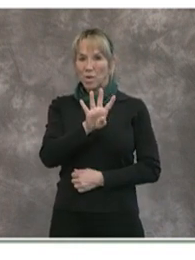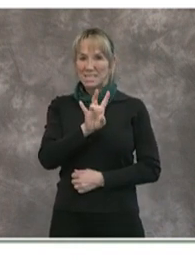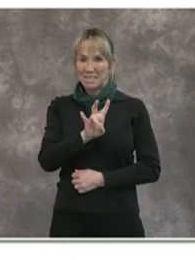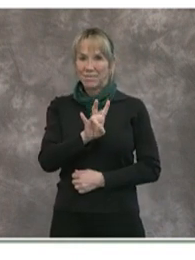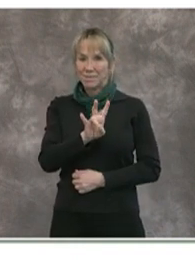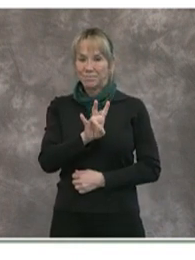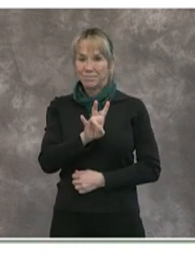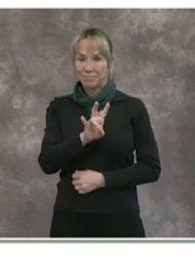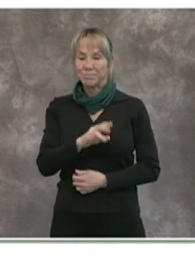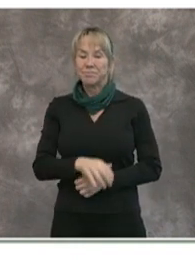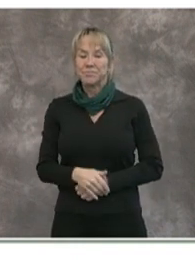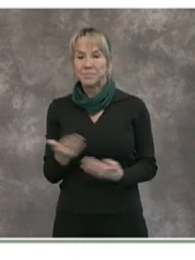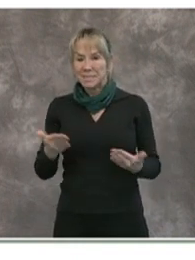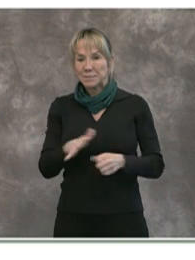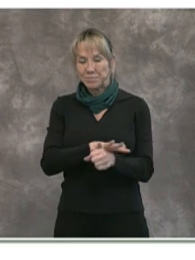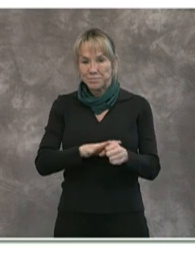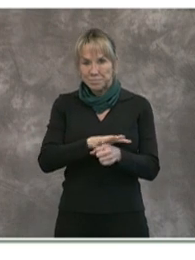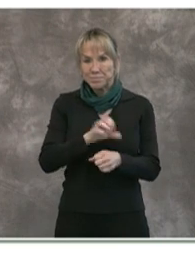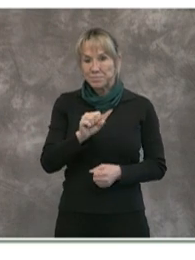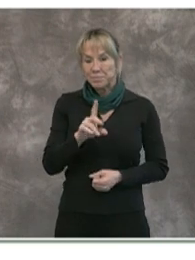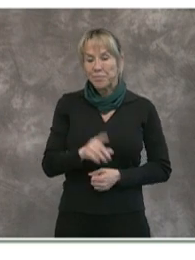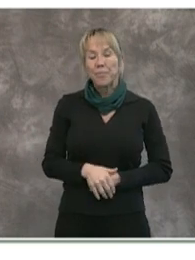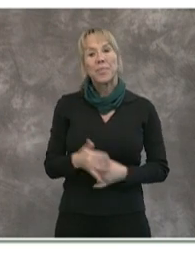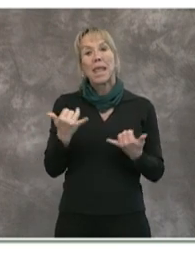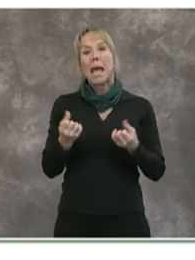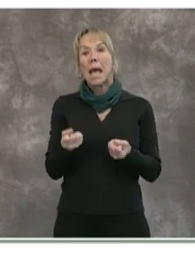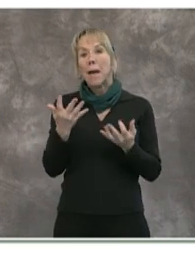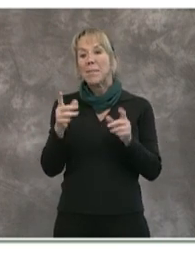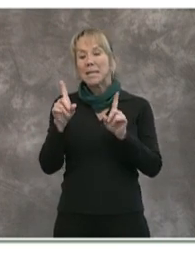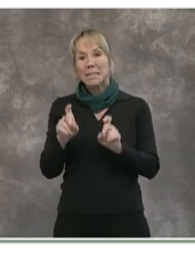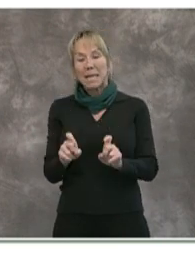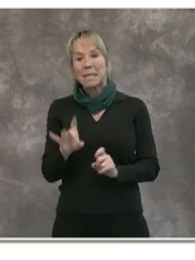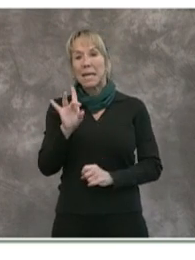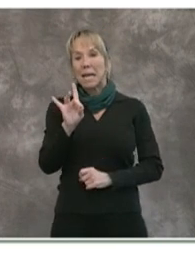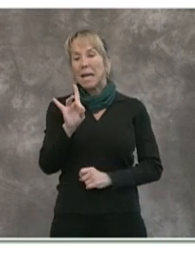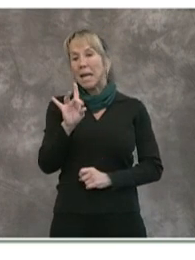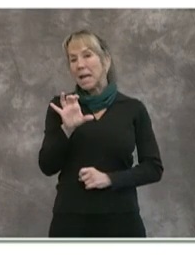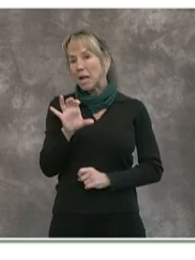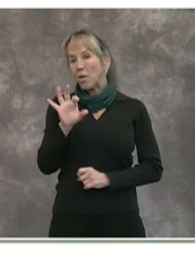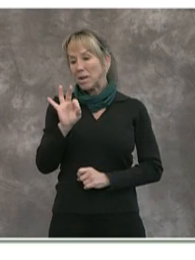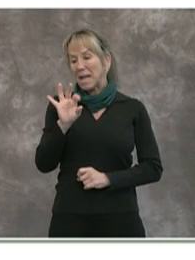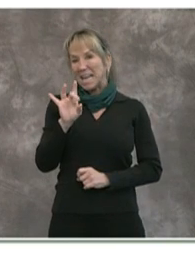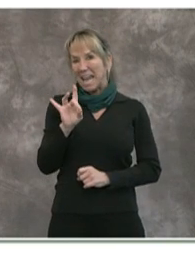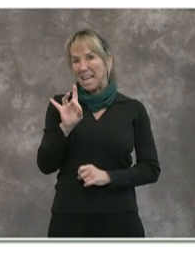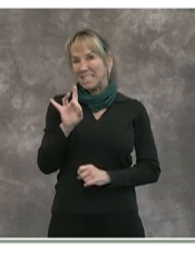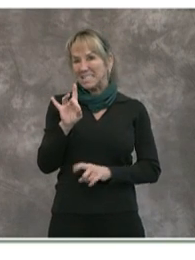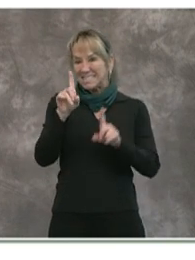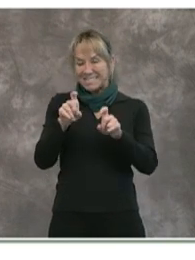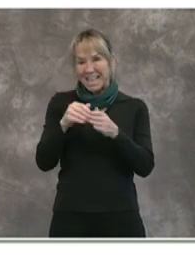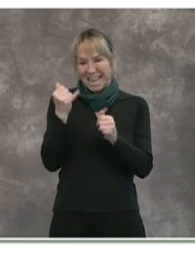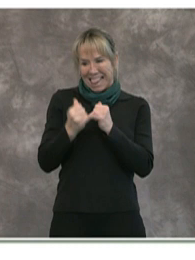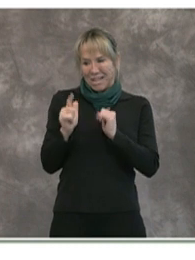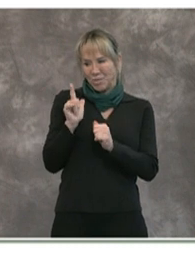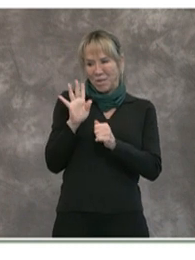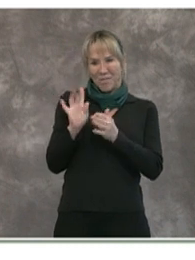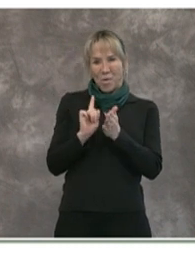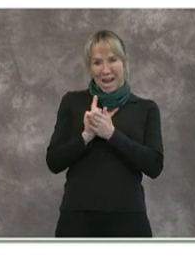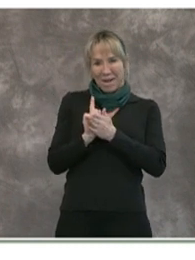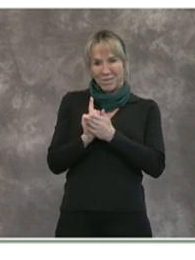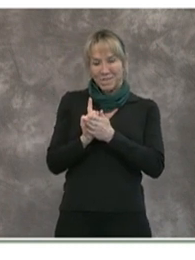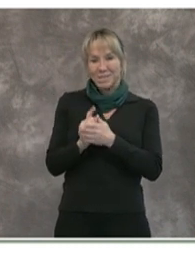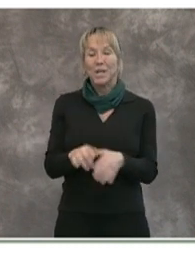1,847. Testing, we're reporting 898 tests performed in the last 24 hours, which takes us to